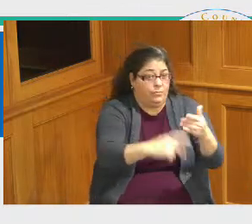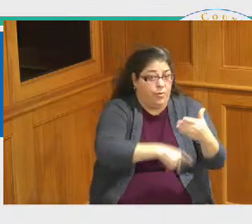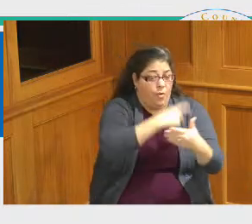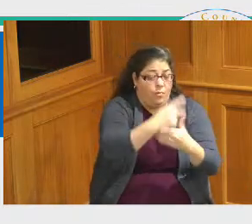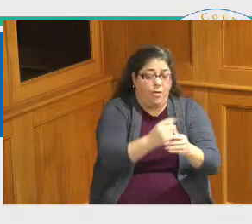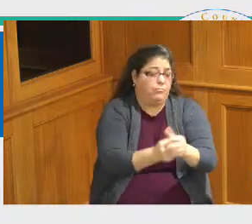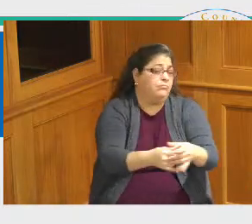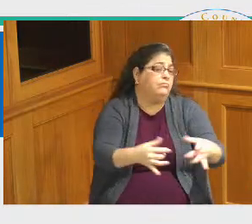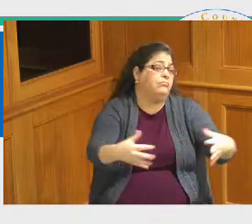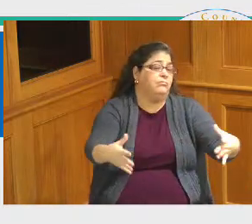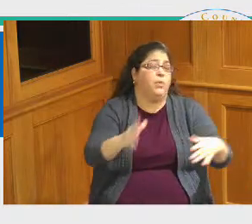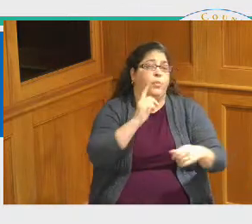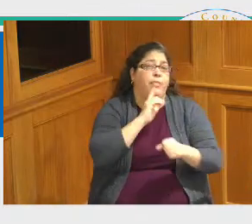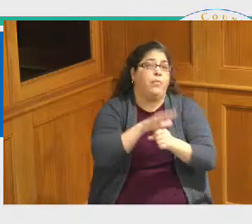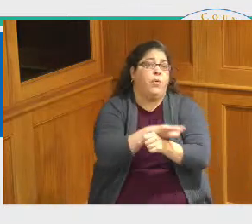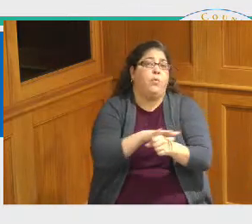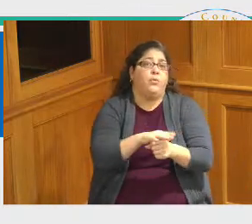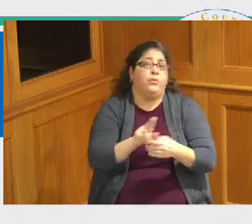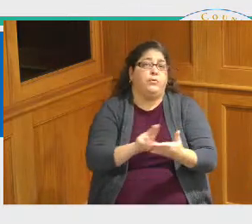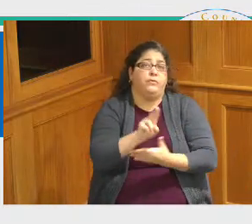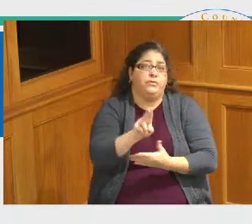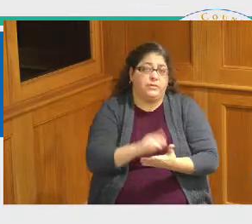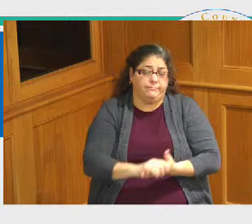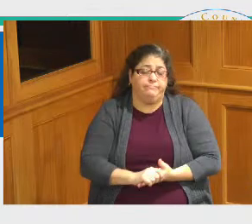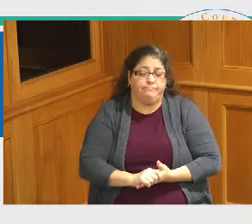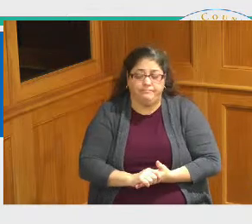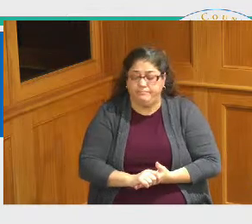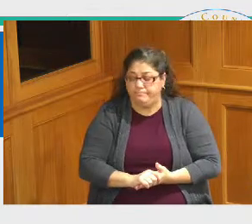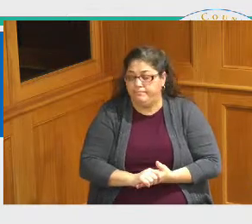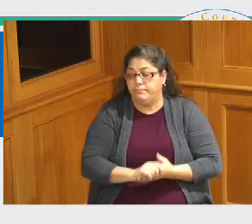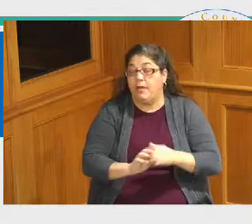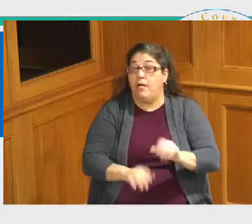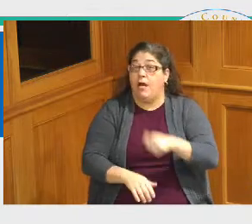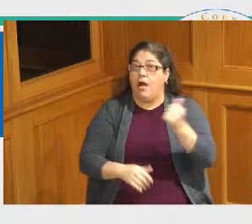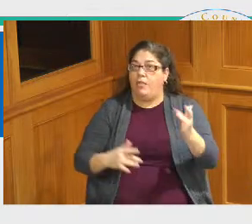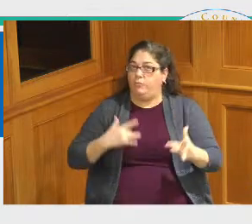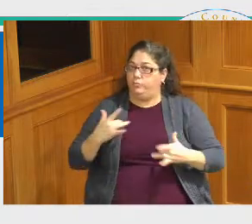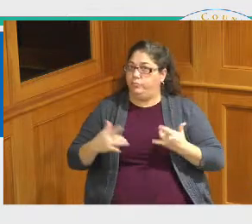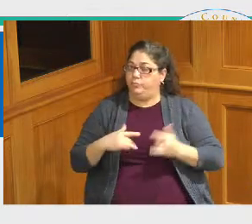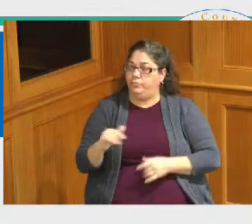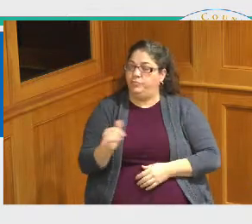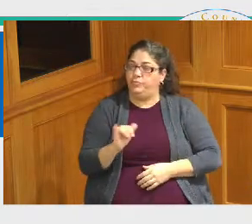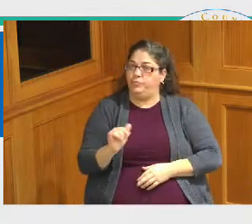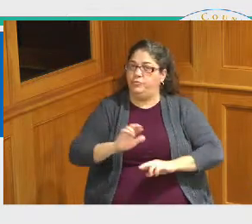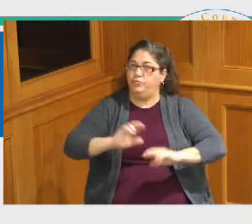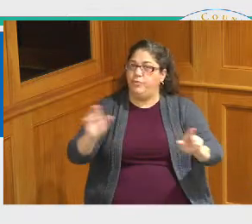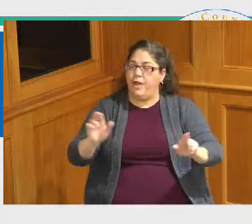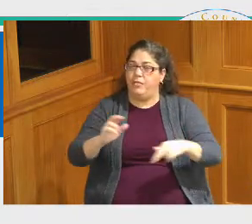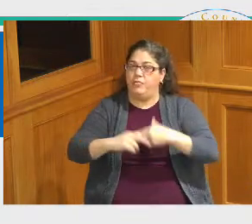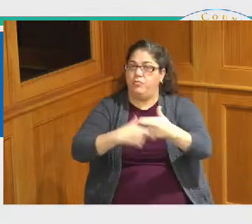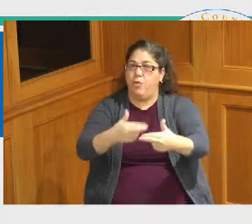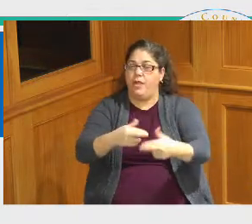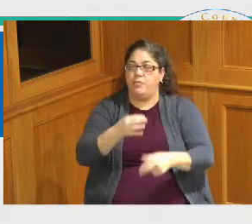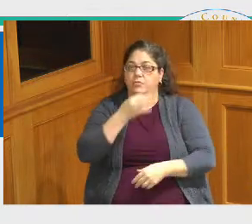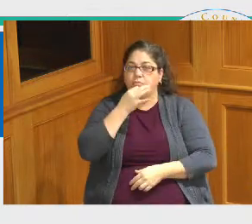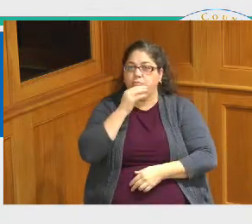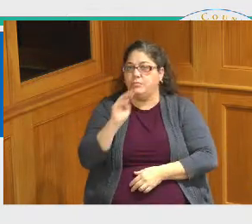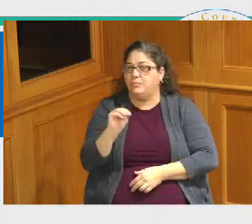with the local universities. And then also one of the things I'm really excited about, we're ready to deploy a mentoring